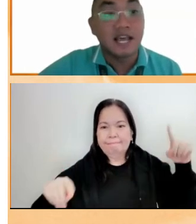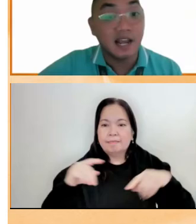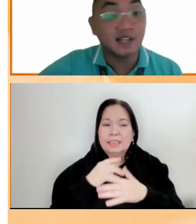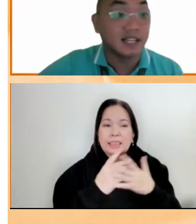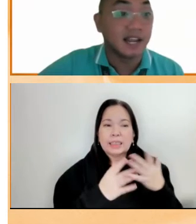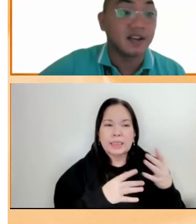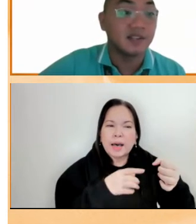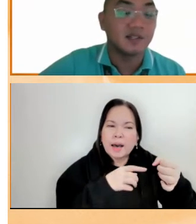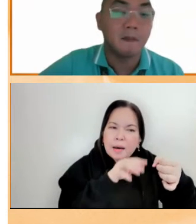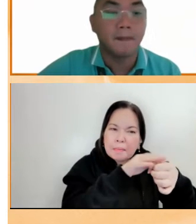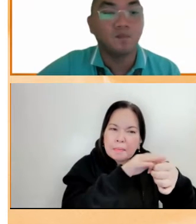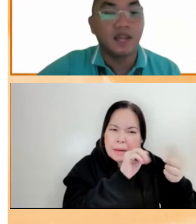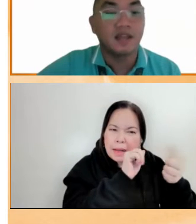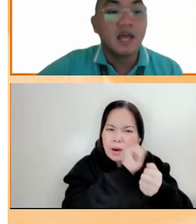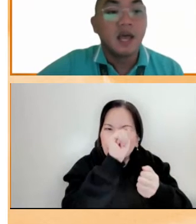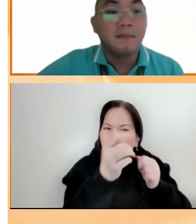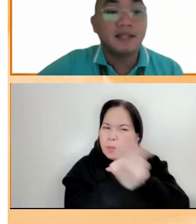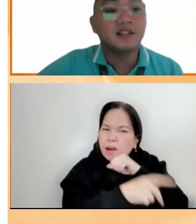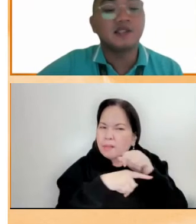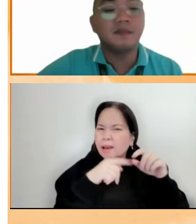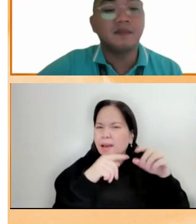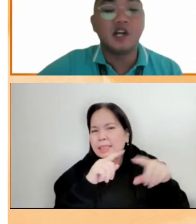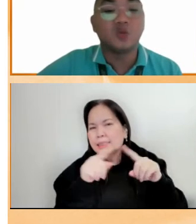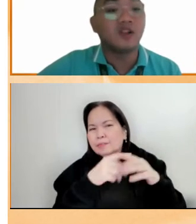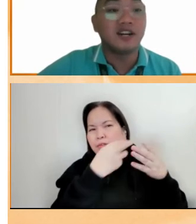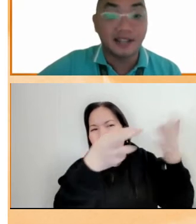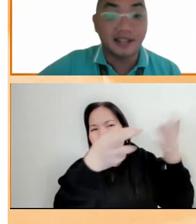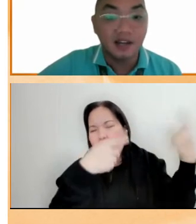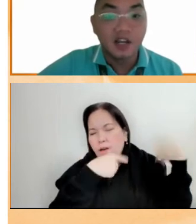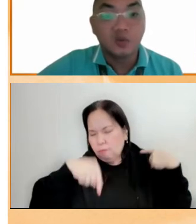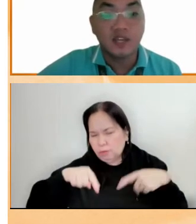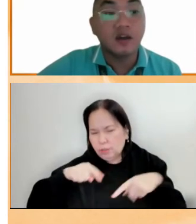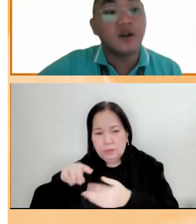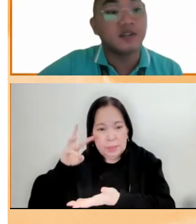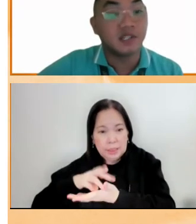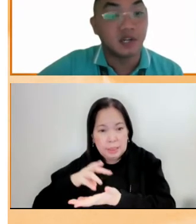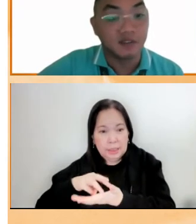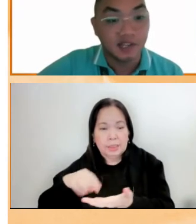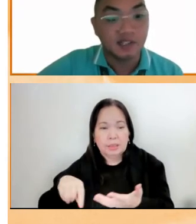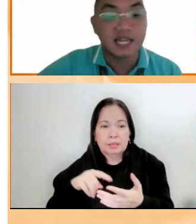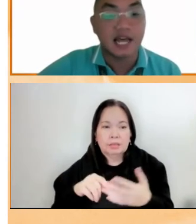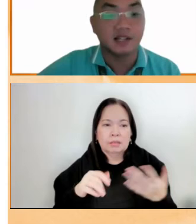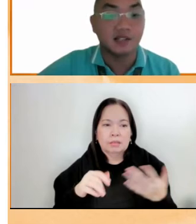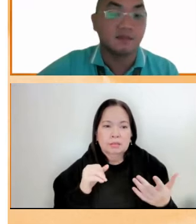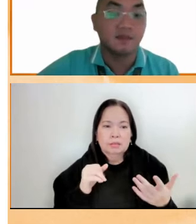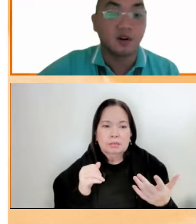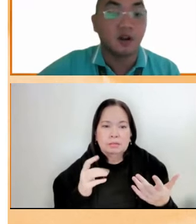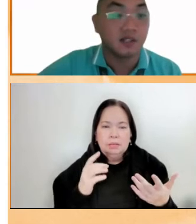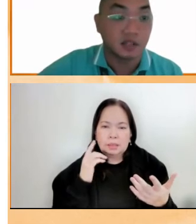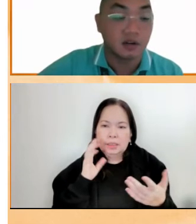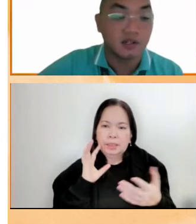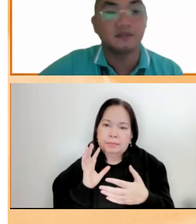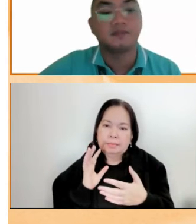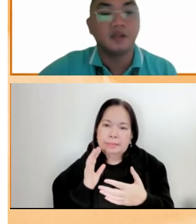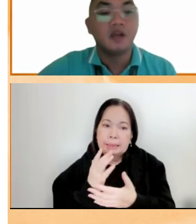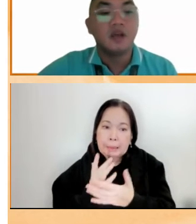and designated areas. Mental health system is not well connected to the other relevant services in the health systems or other